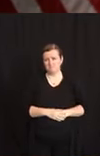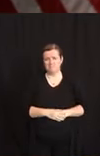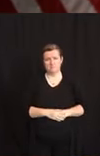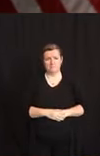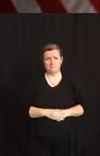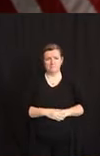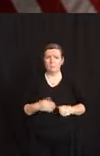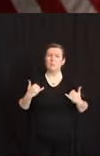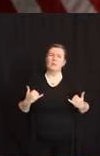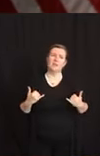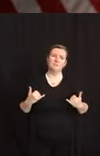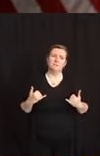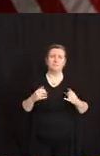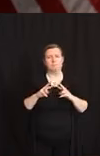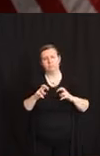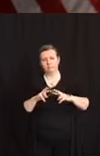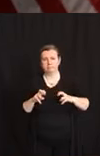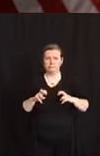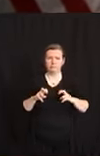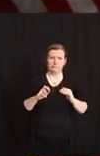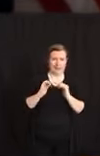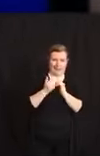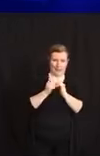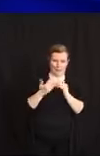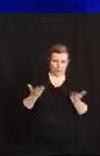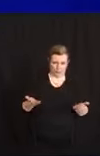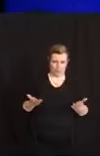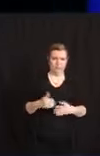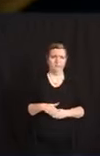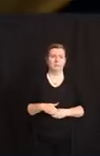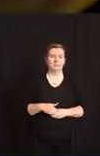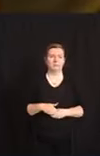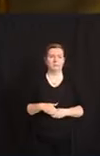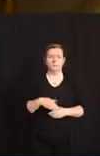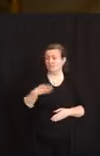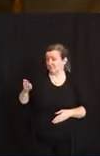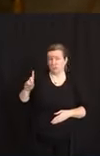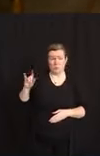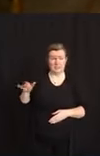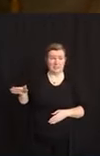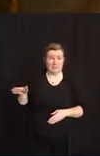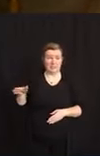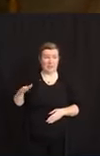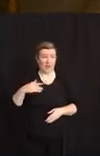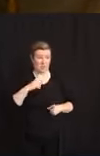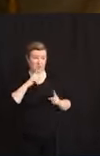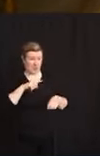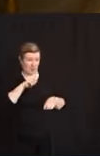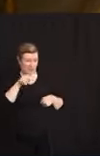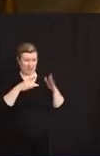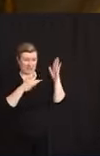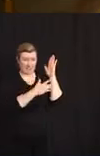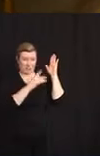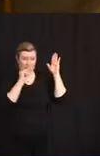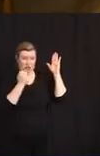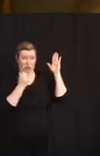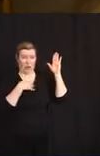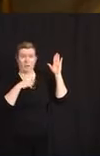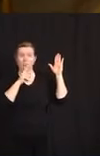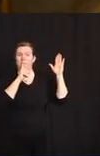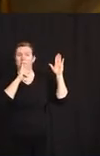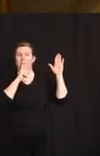define Central Jersey for your purposes? I'm not going to do it off the top of my head. I'm going to bring you a map tomorrow. Okay, we'll follow up with it. There is an